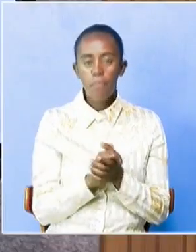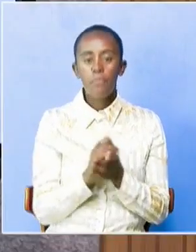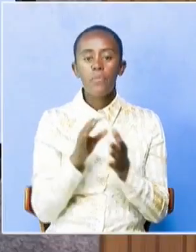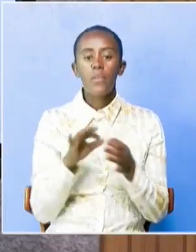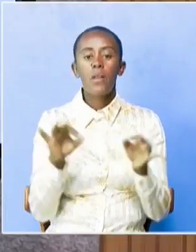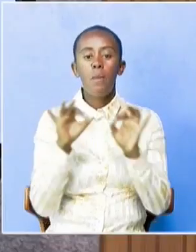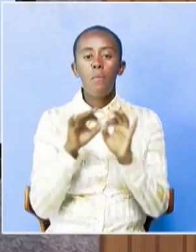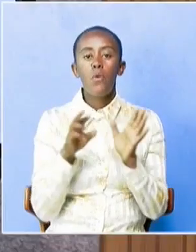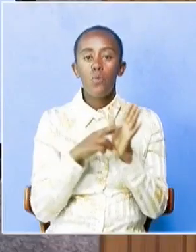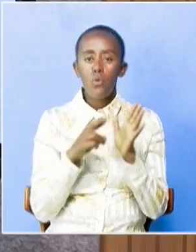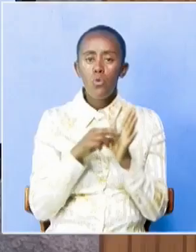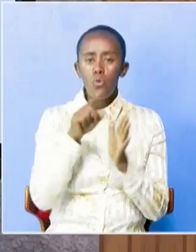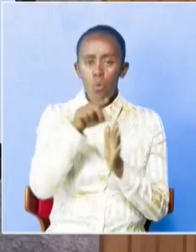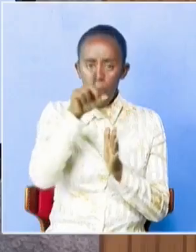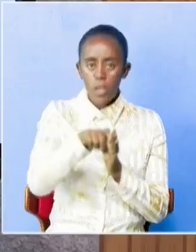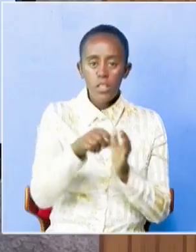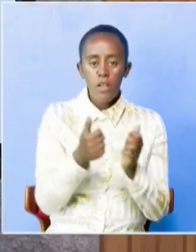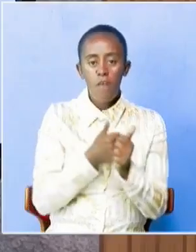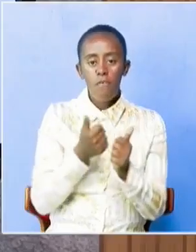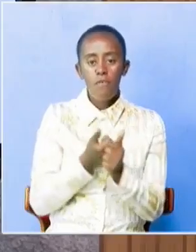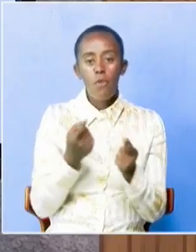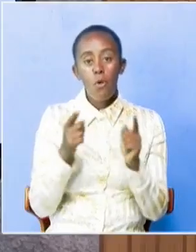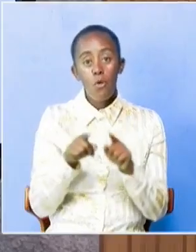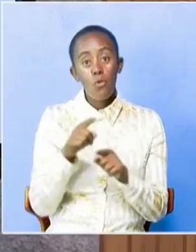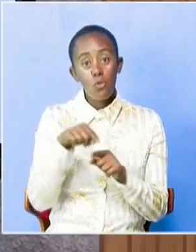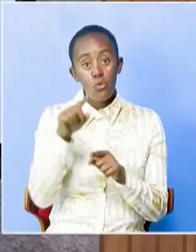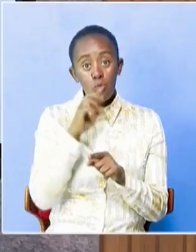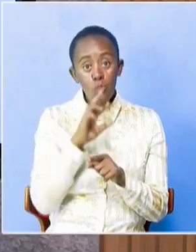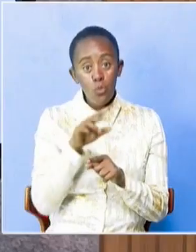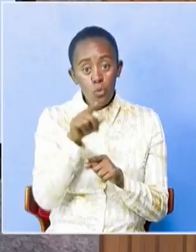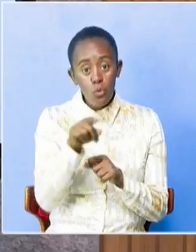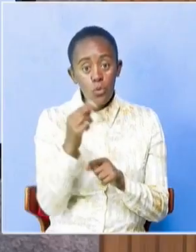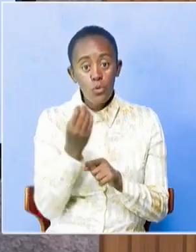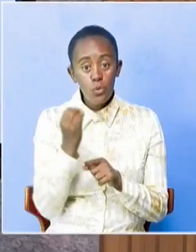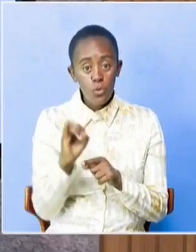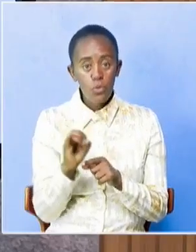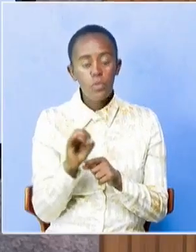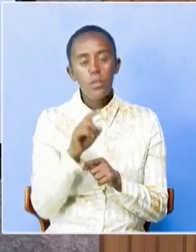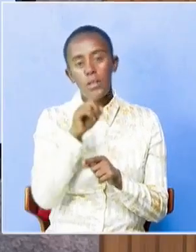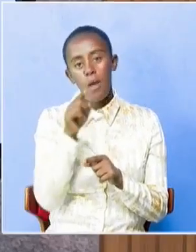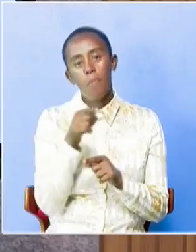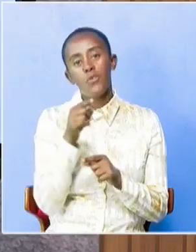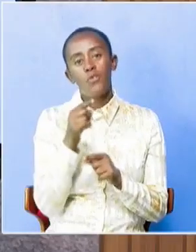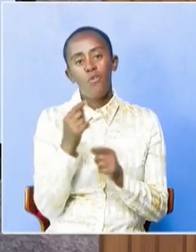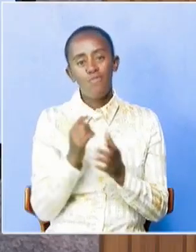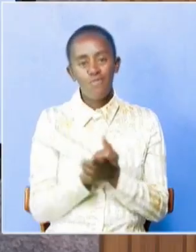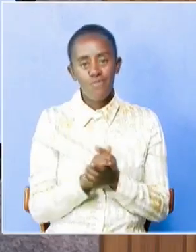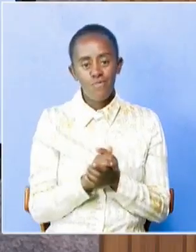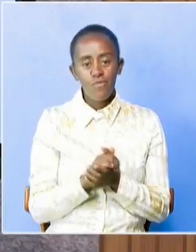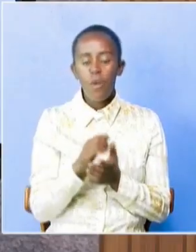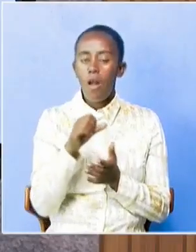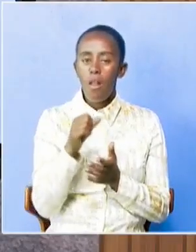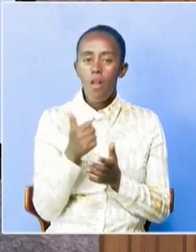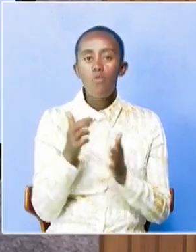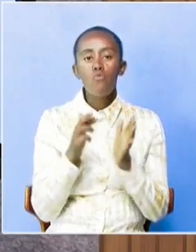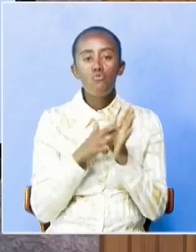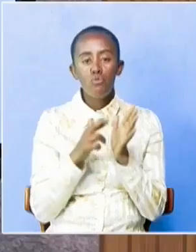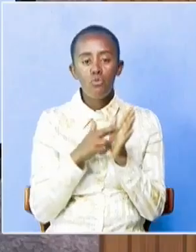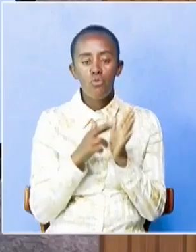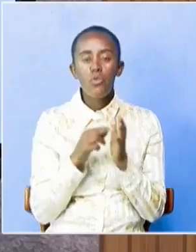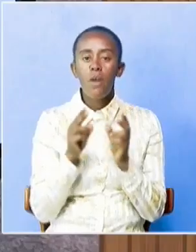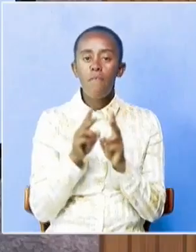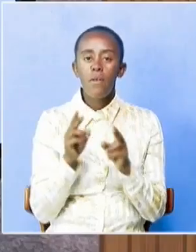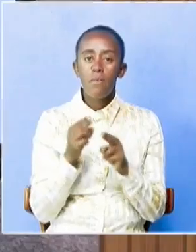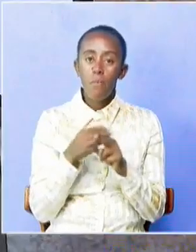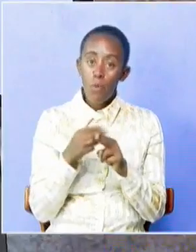important rules you must follow when you are using apostrophes. What other rule is